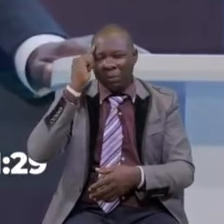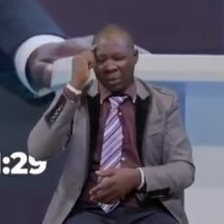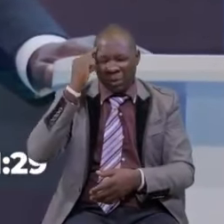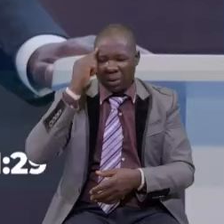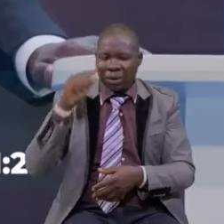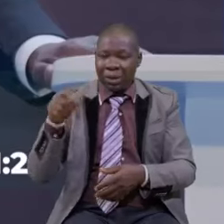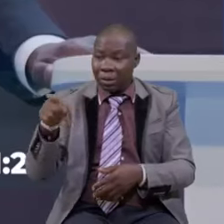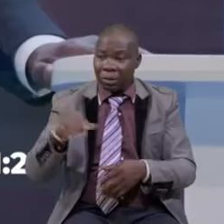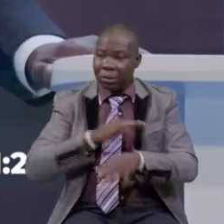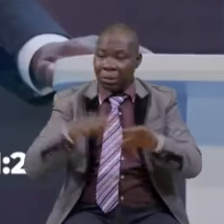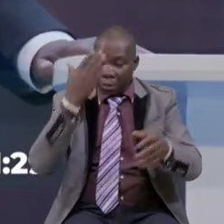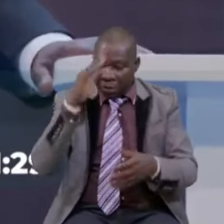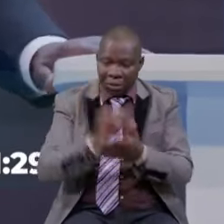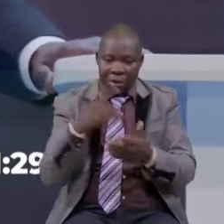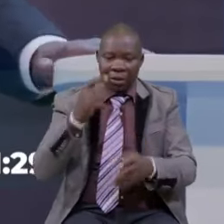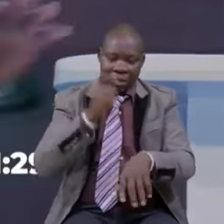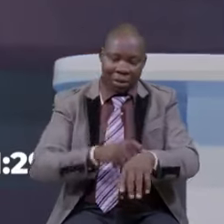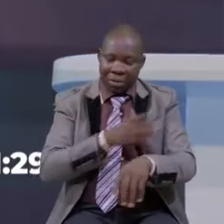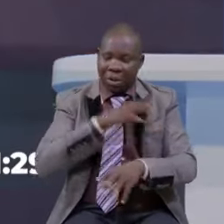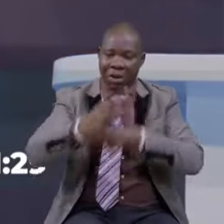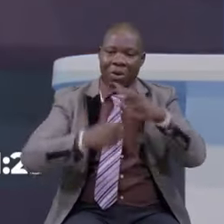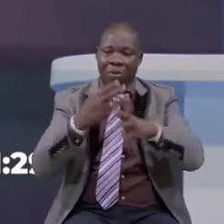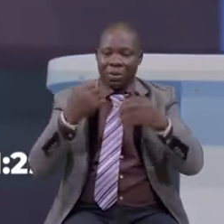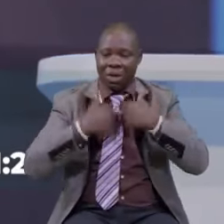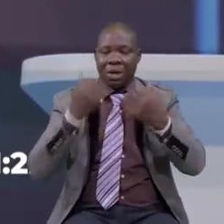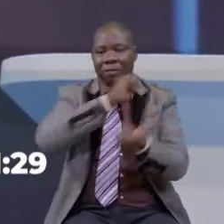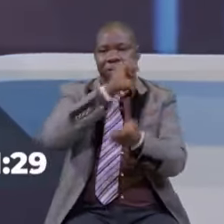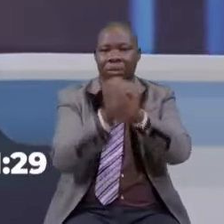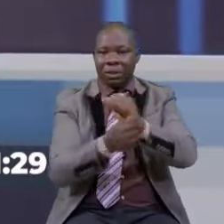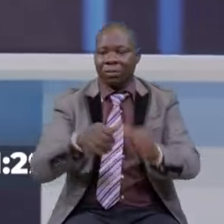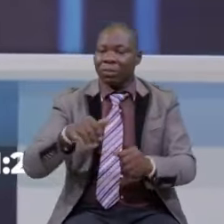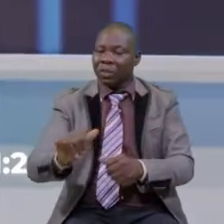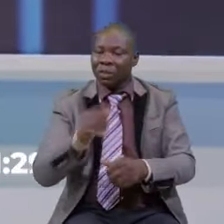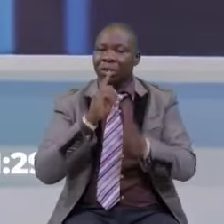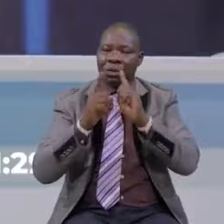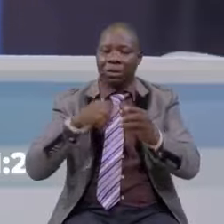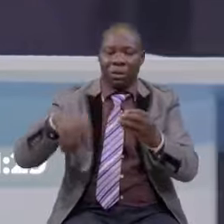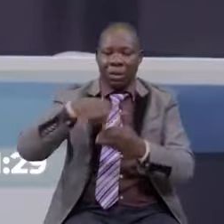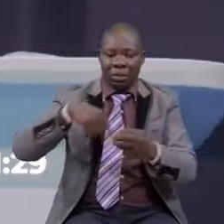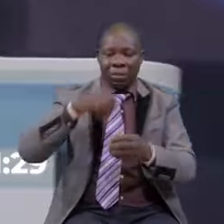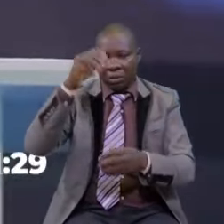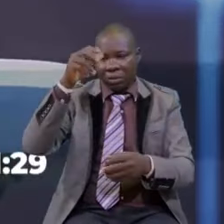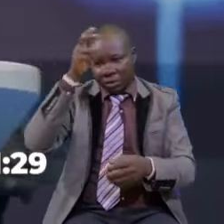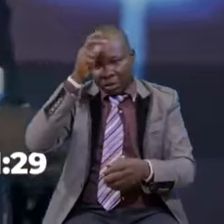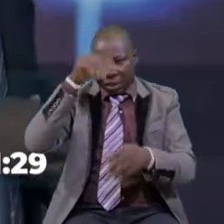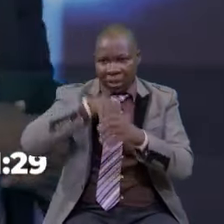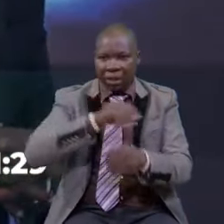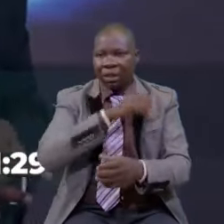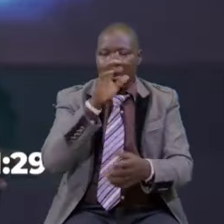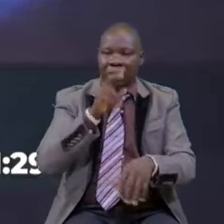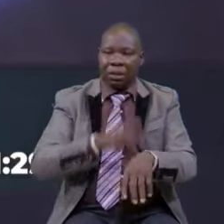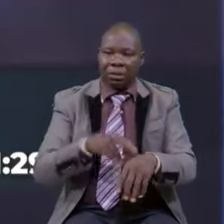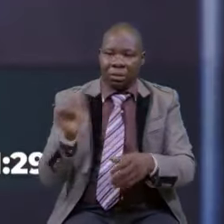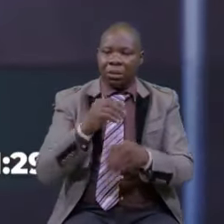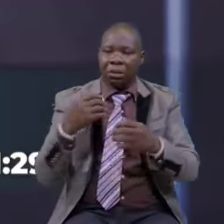and the world has changed. He's still talking about Satan in nature. They make a mockery of